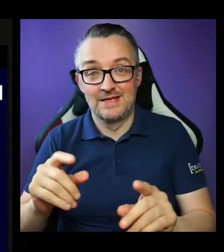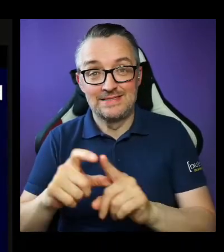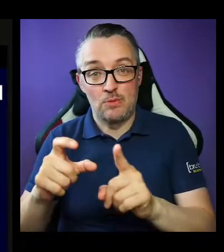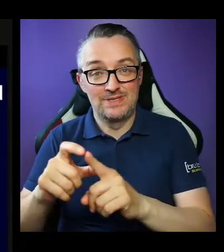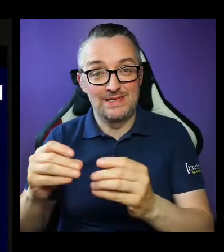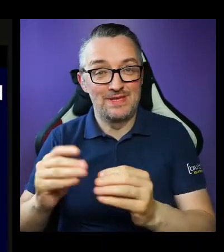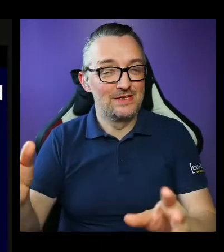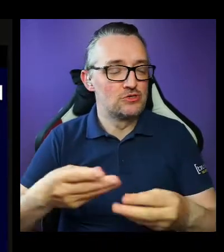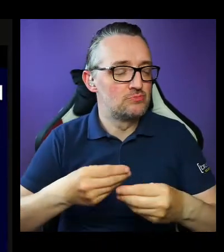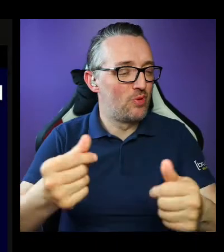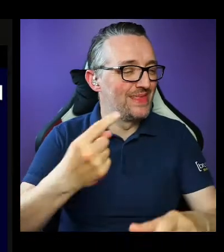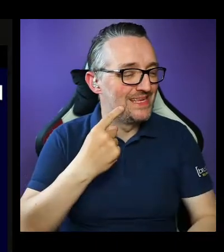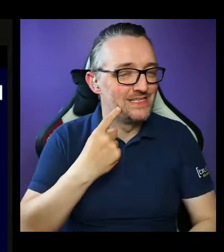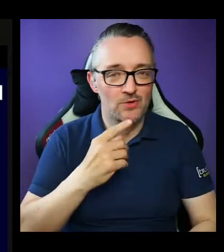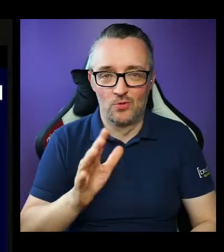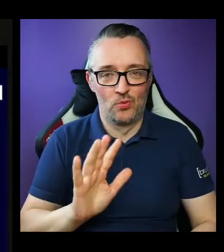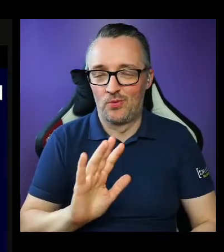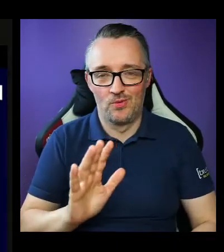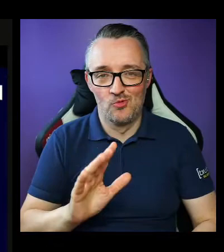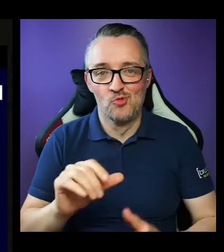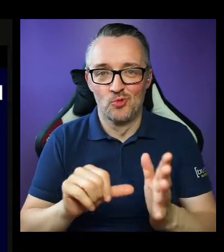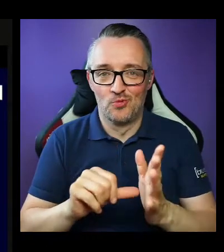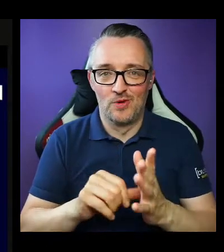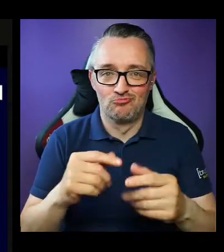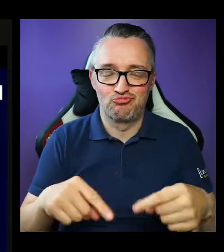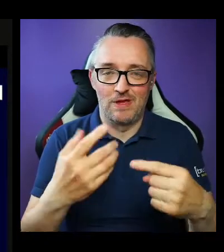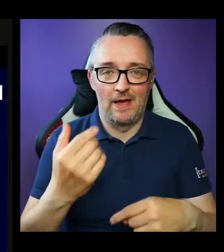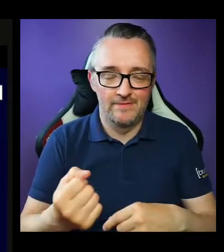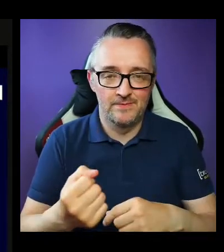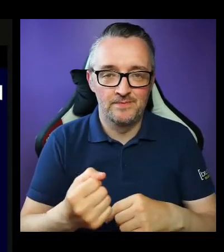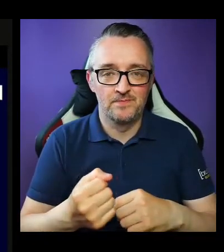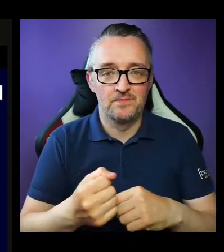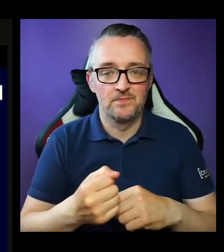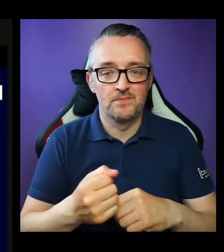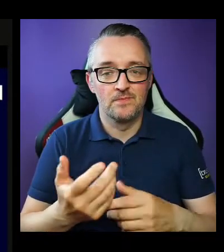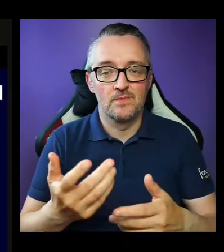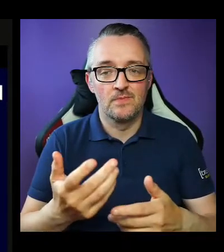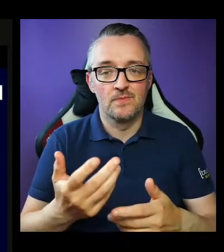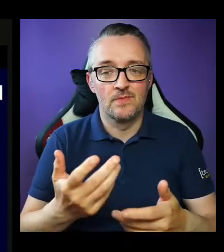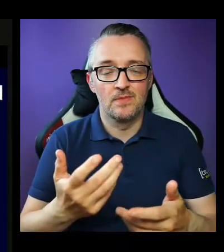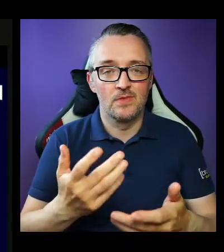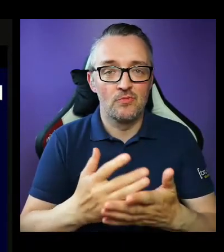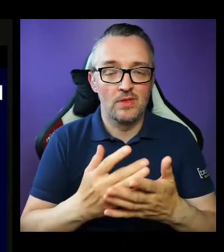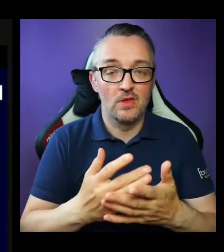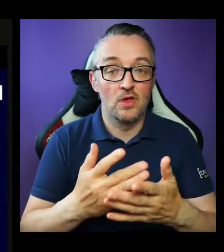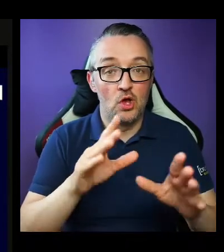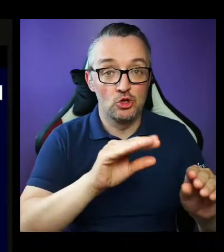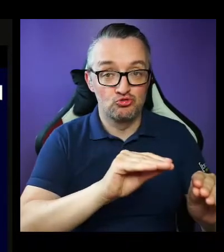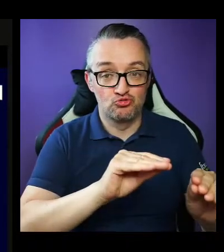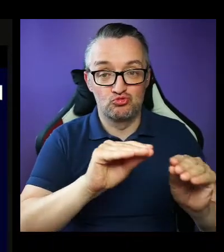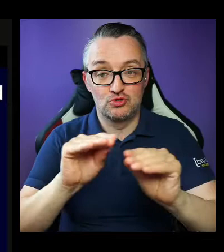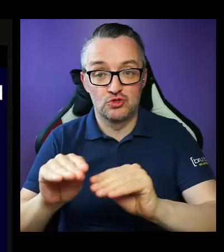but unfortunately that wasn't the case. And there were various reasons why transitioning